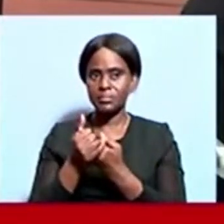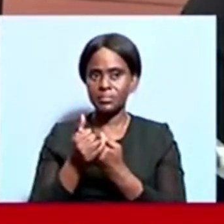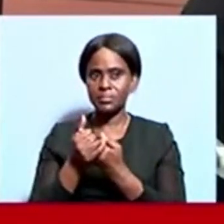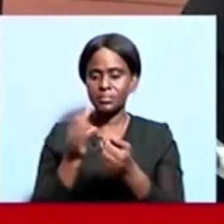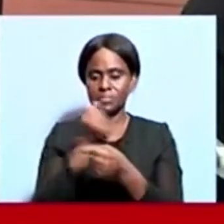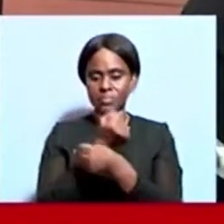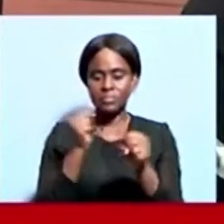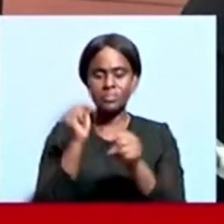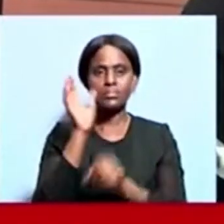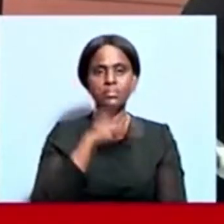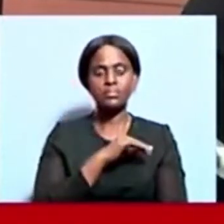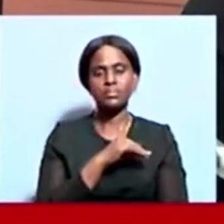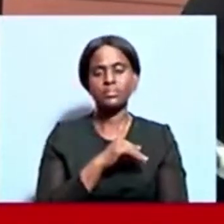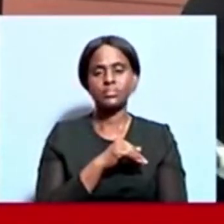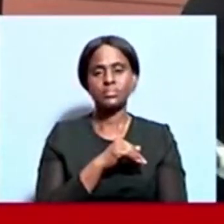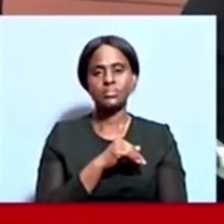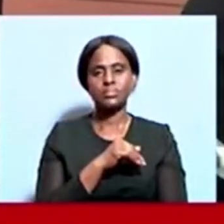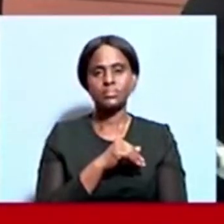that.